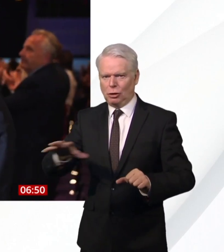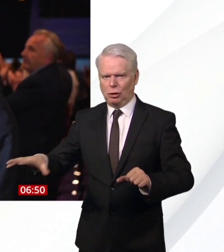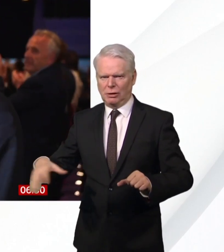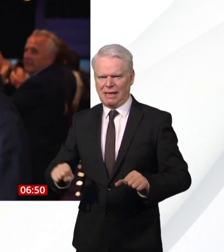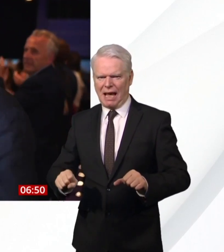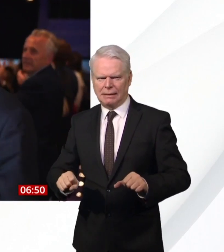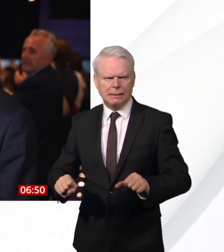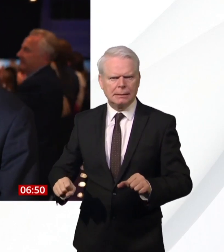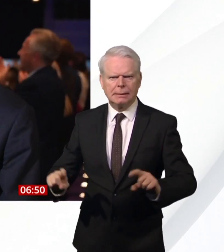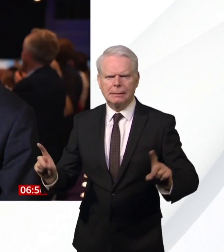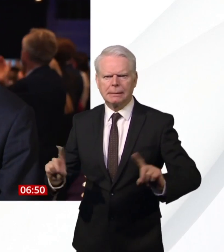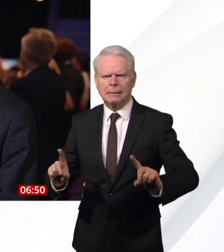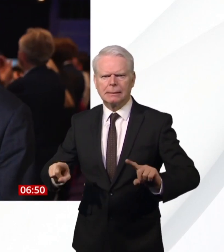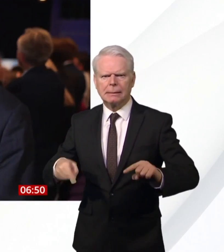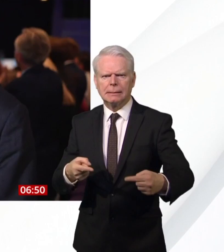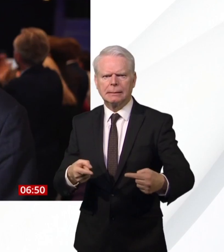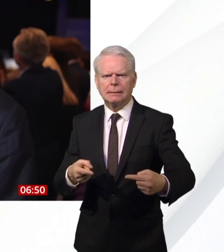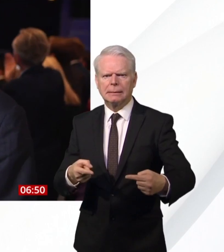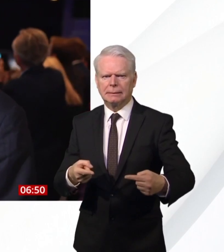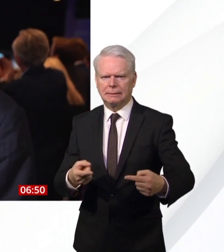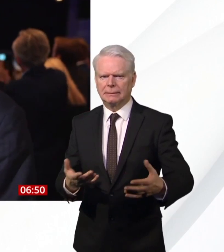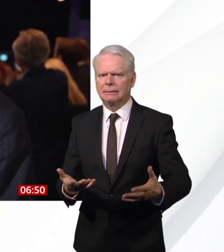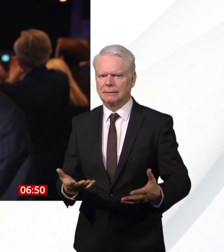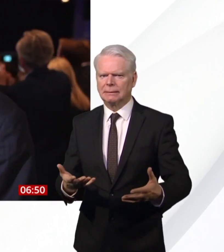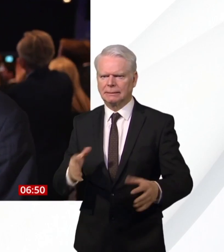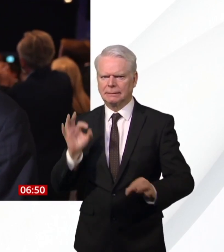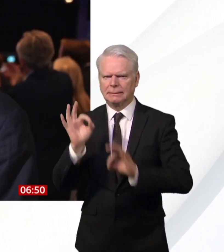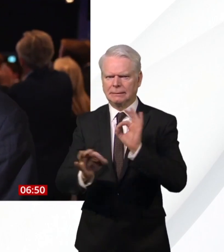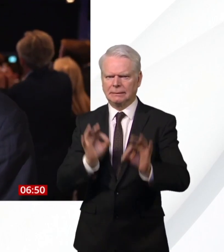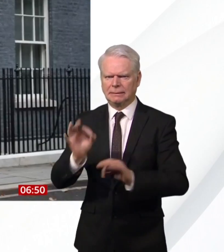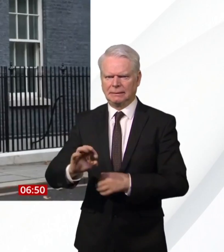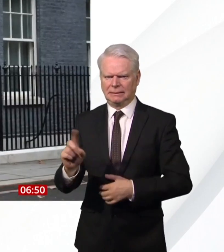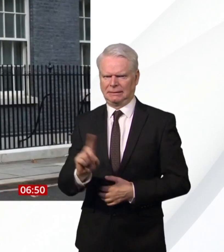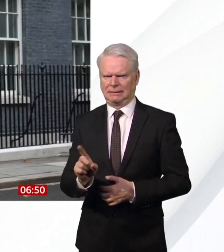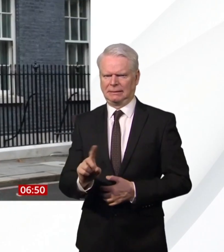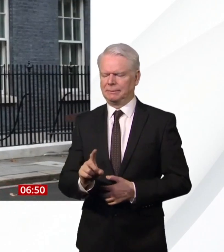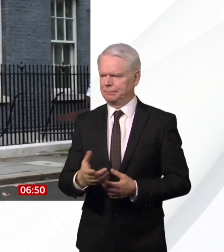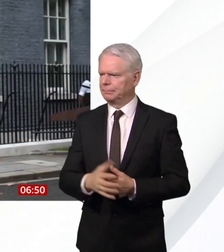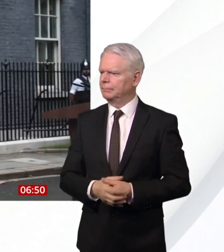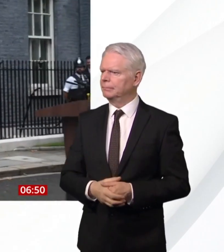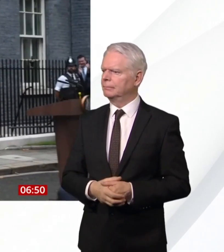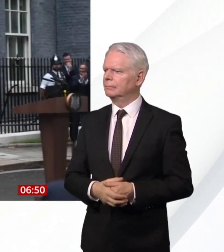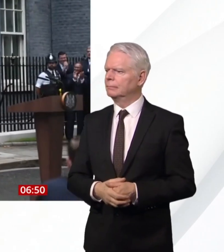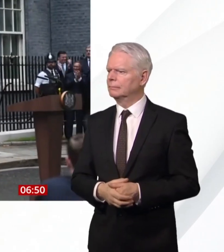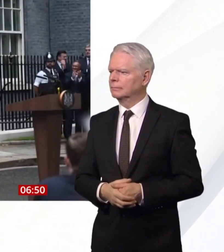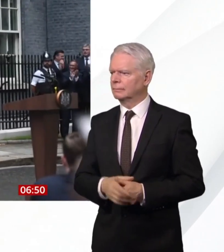her party and for the country, will she be up to it?